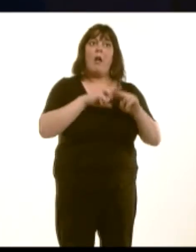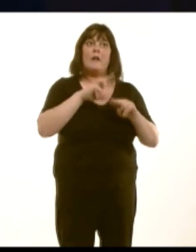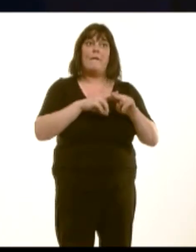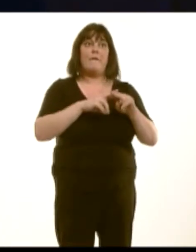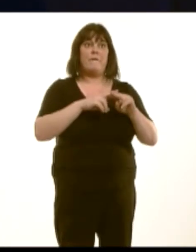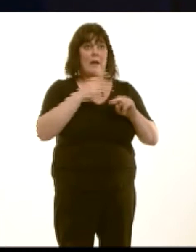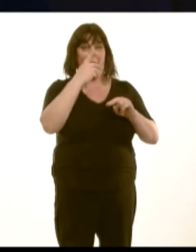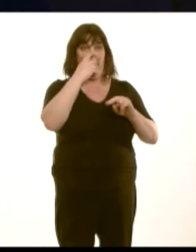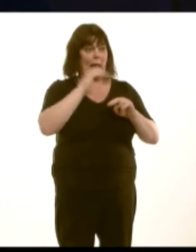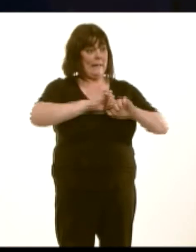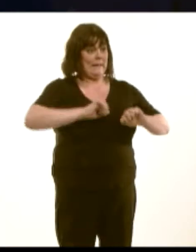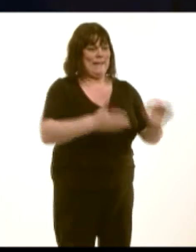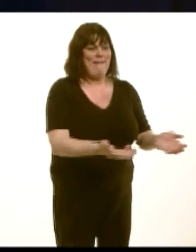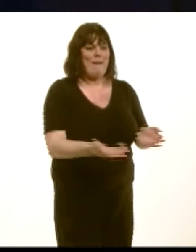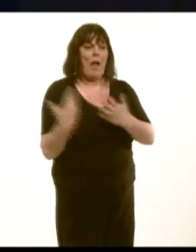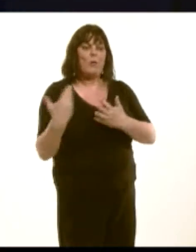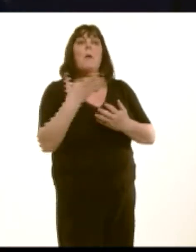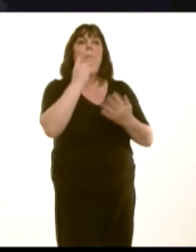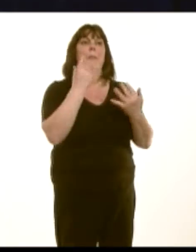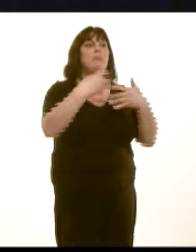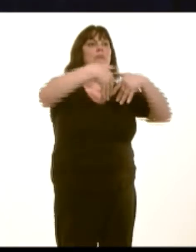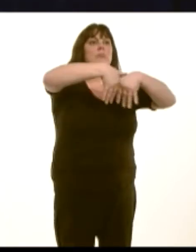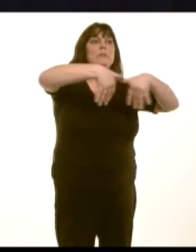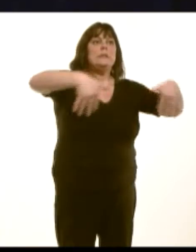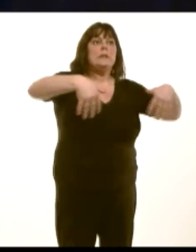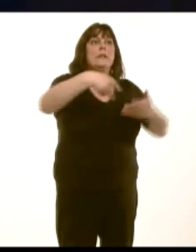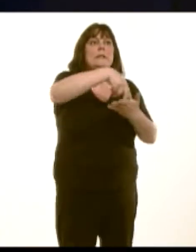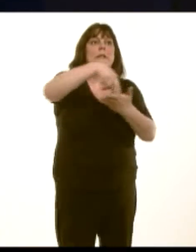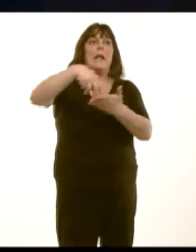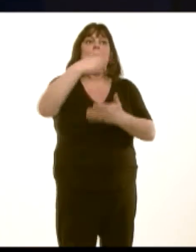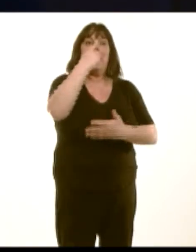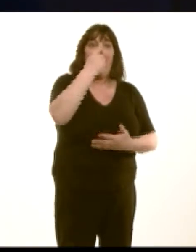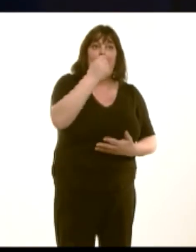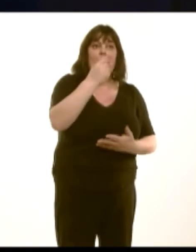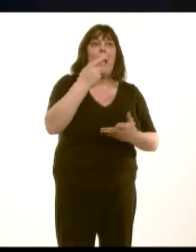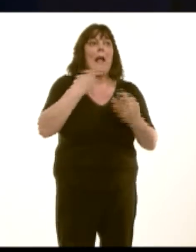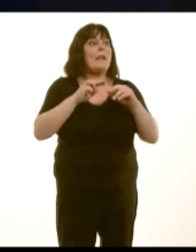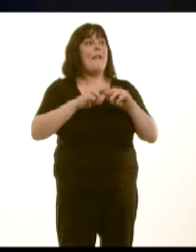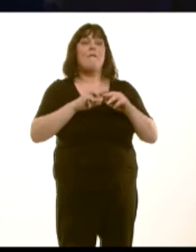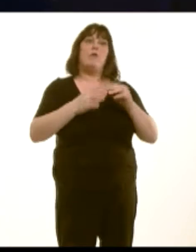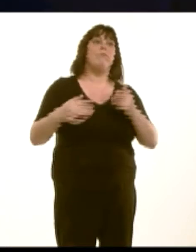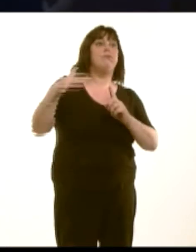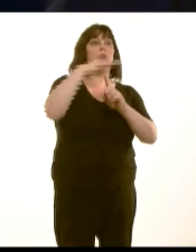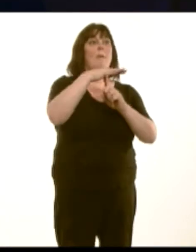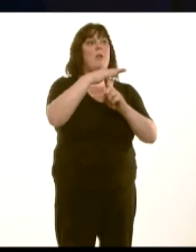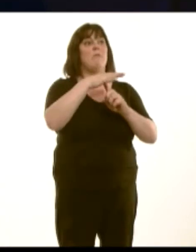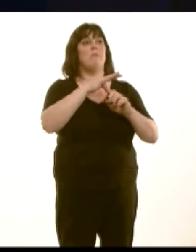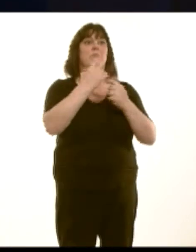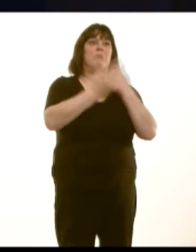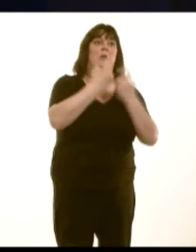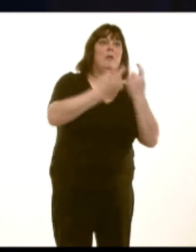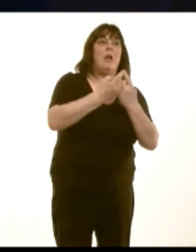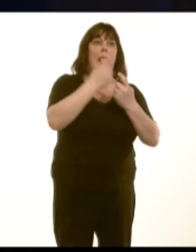to then be applicable then for, to put the seats back on for Champions League matches, and for example. So have you had